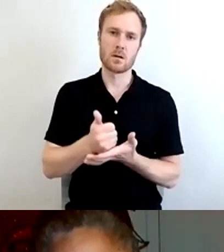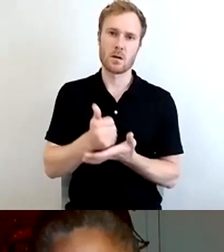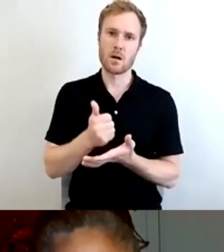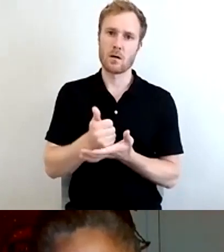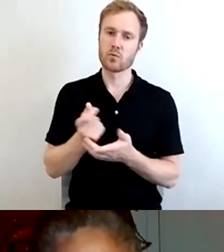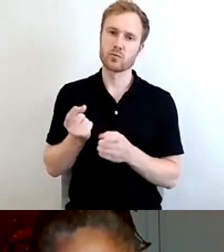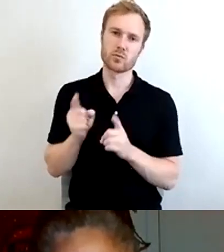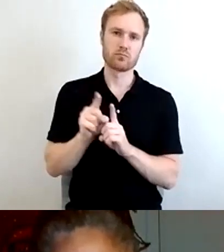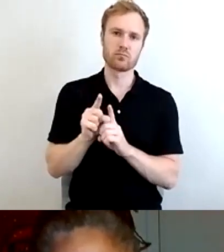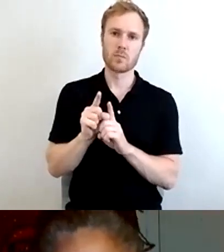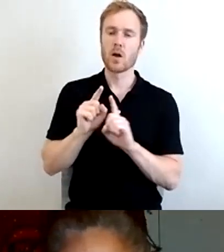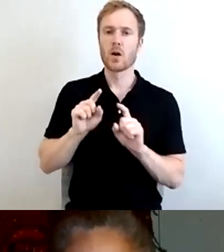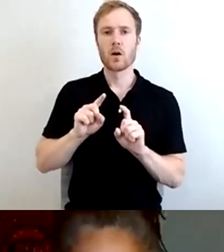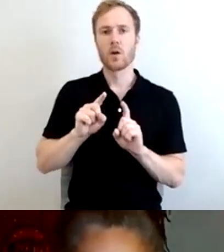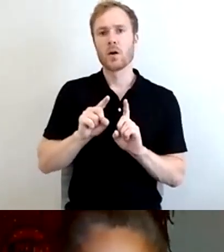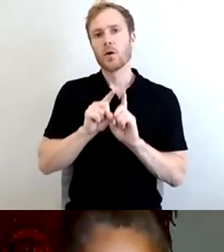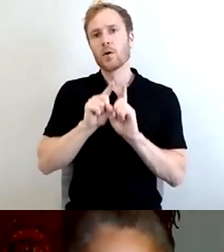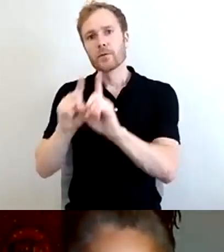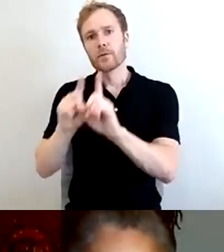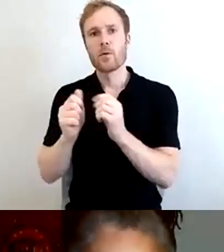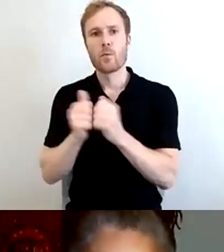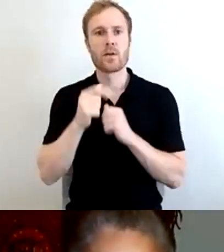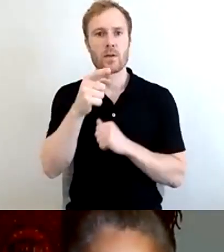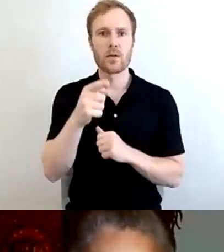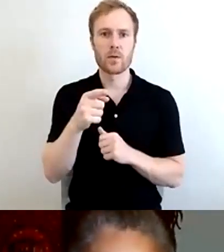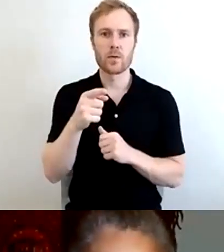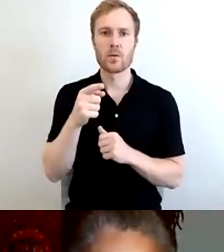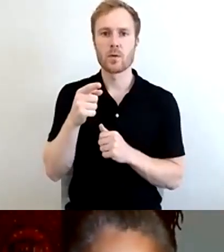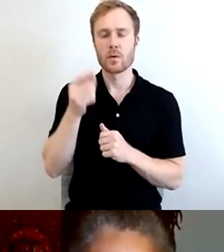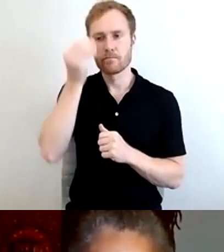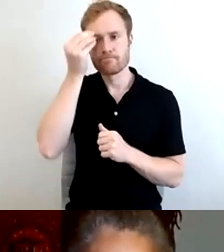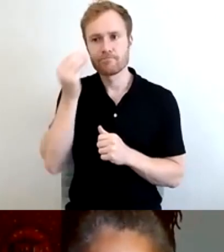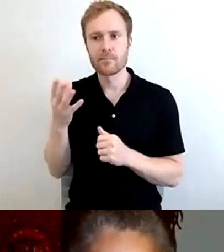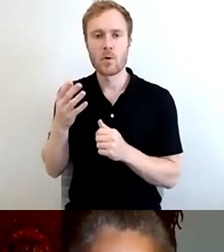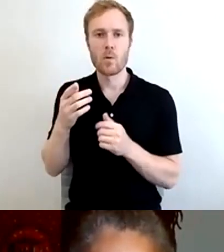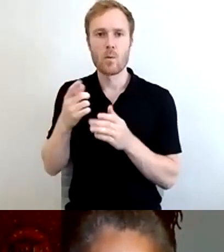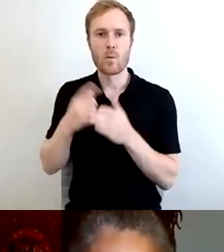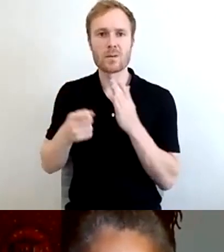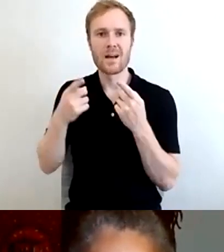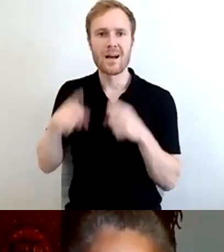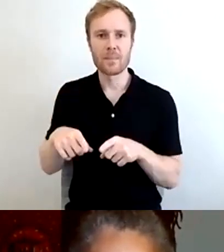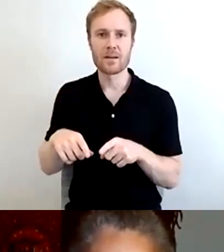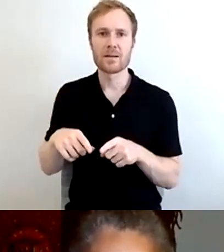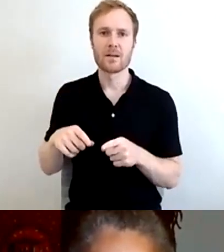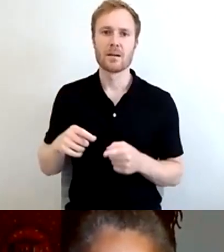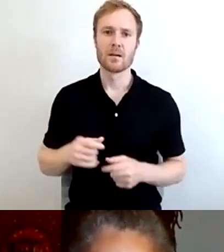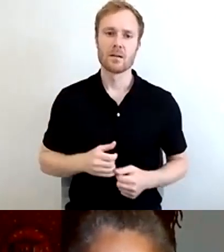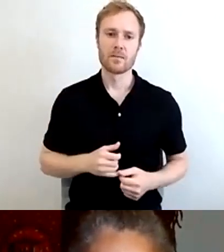fill you in on what's happening, because a lot of the times certain languages that they use, and I'm just